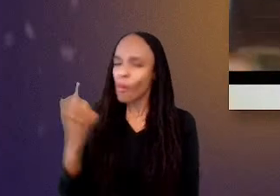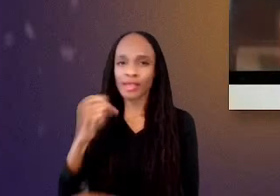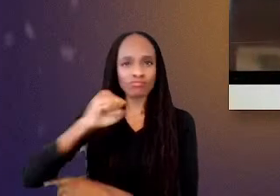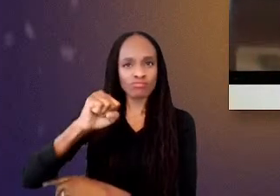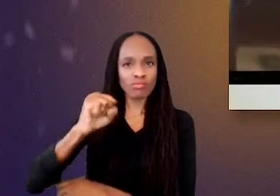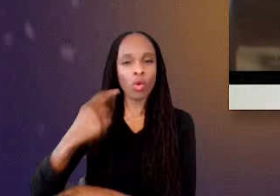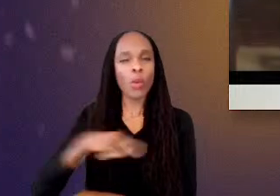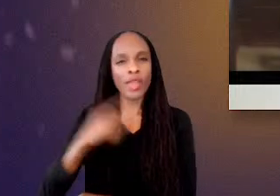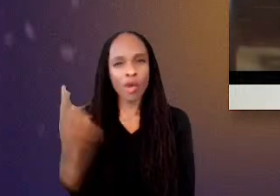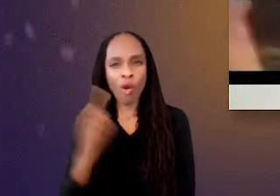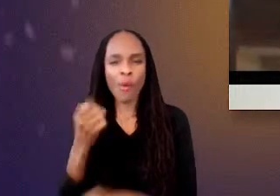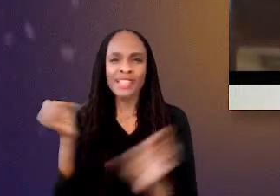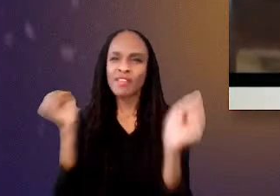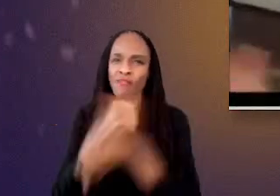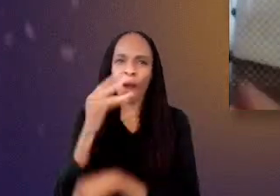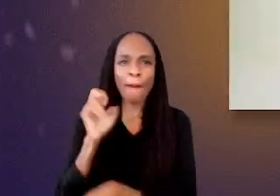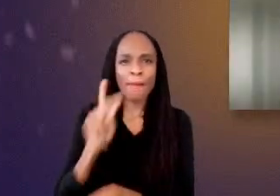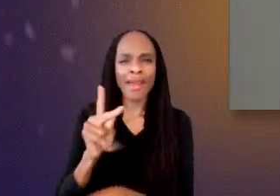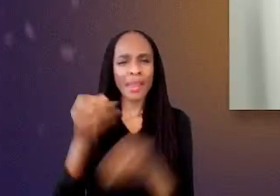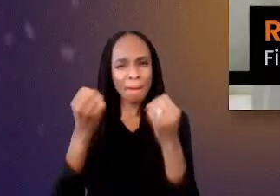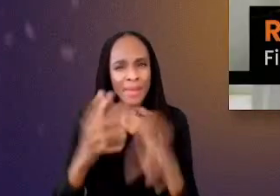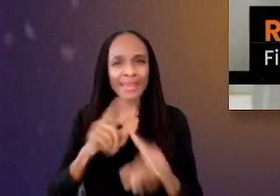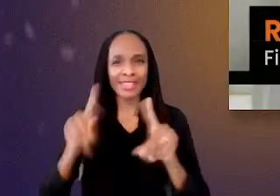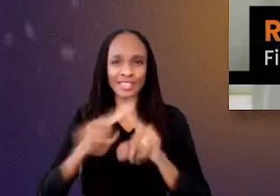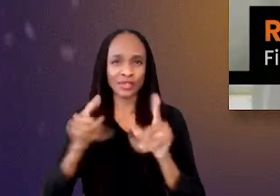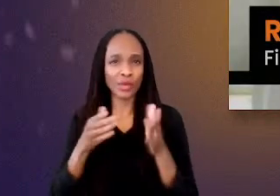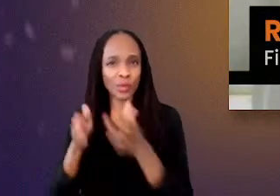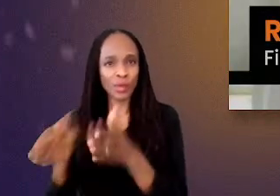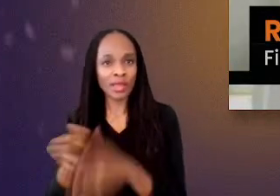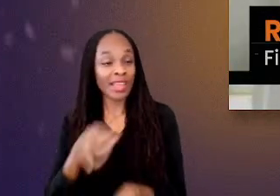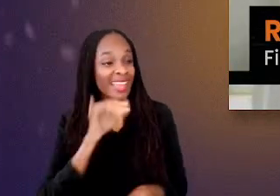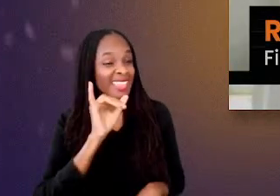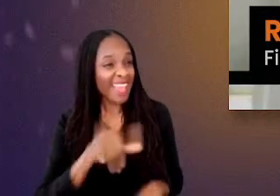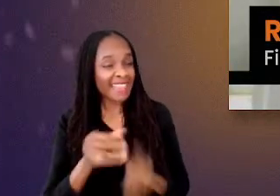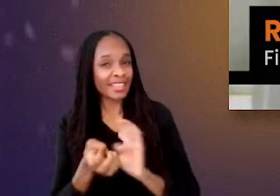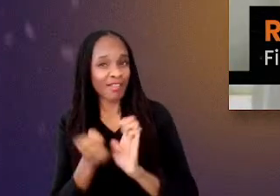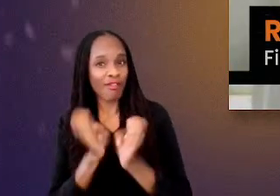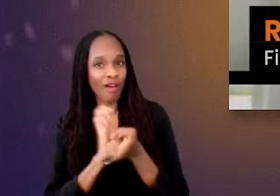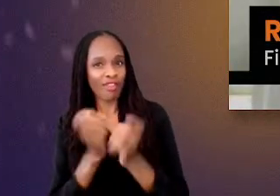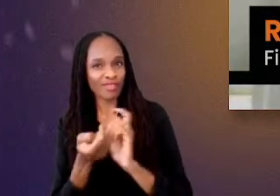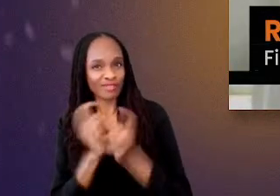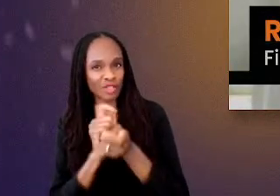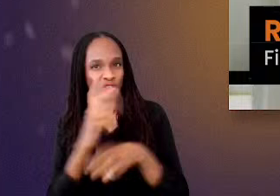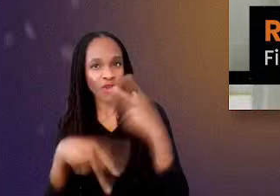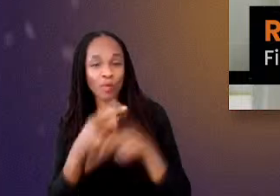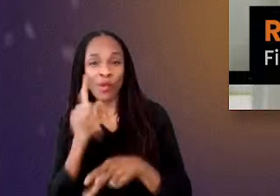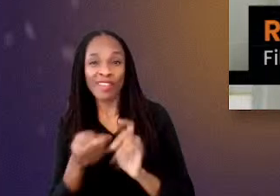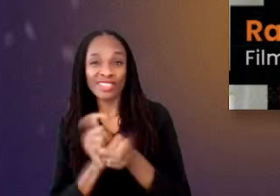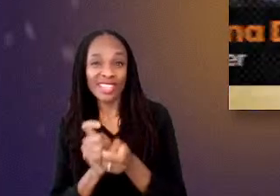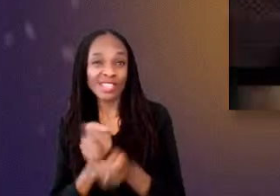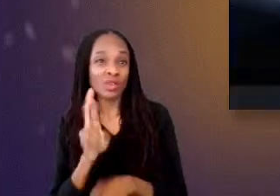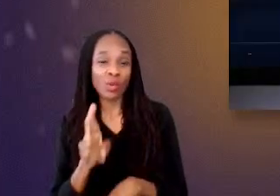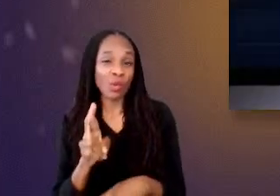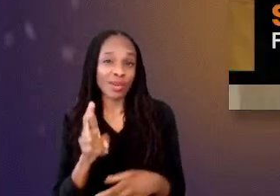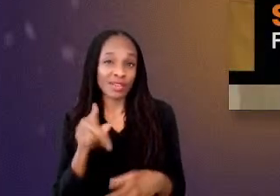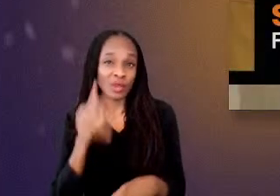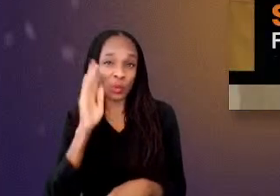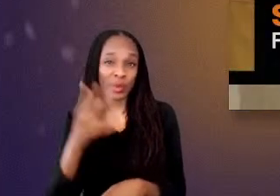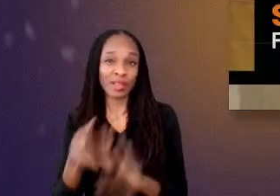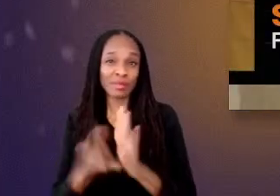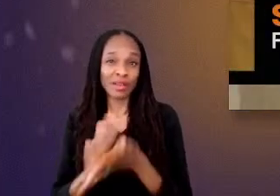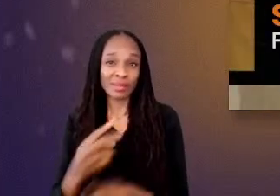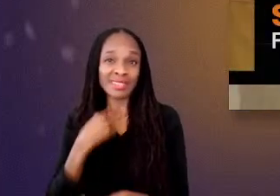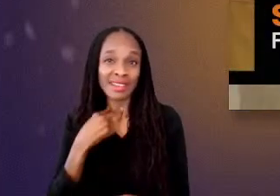always fought back in many different forms. It's an evolving form. You have to evolve or not you will stagnate. You have to